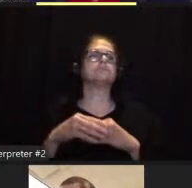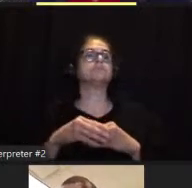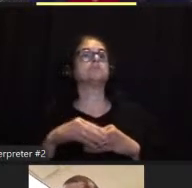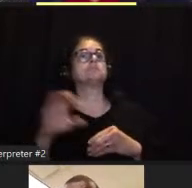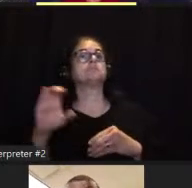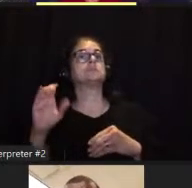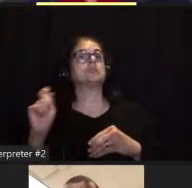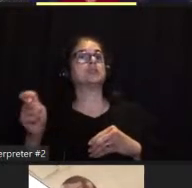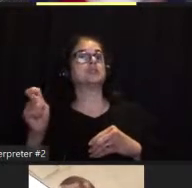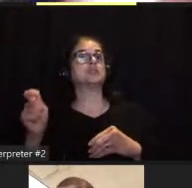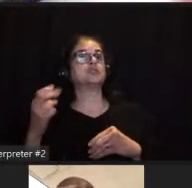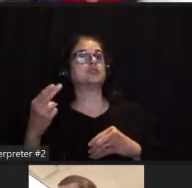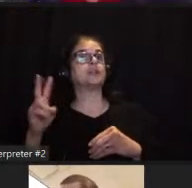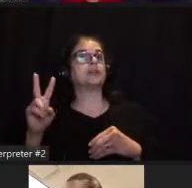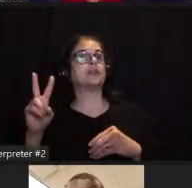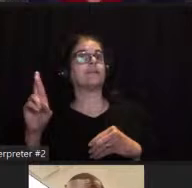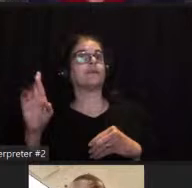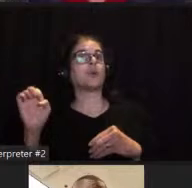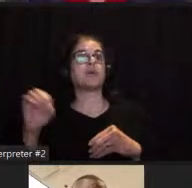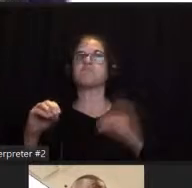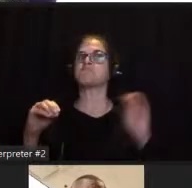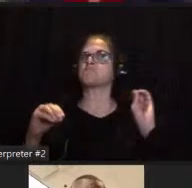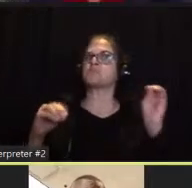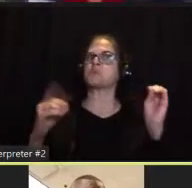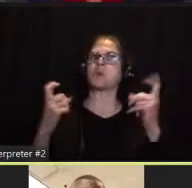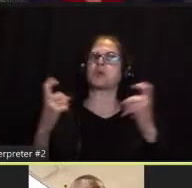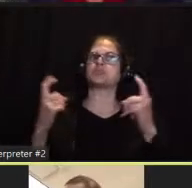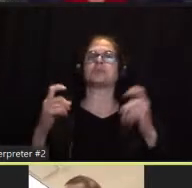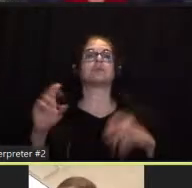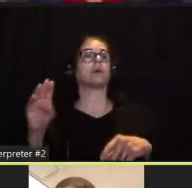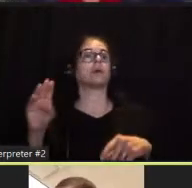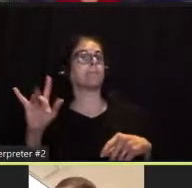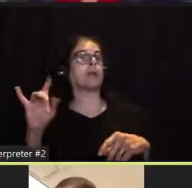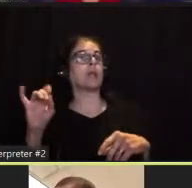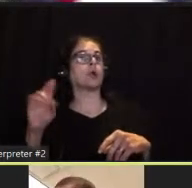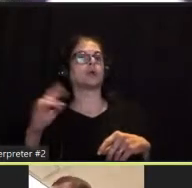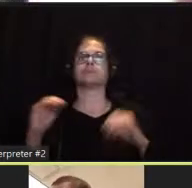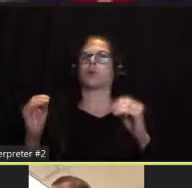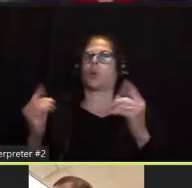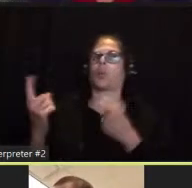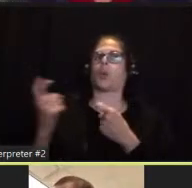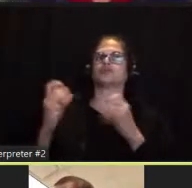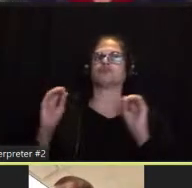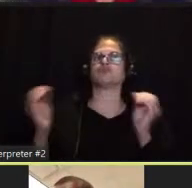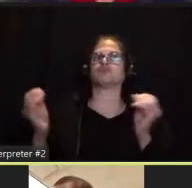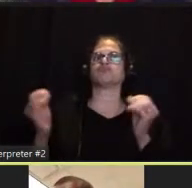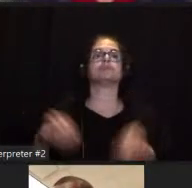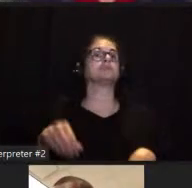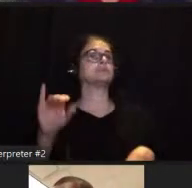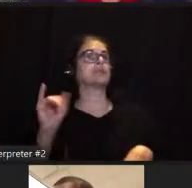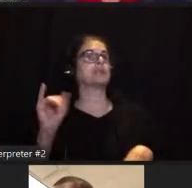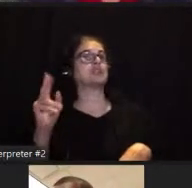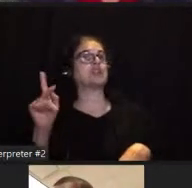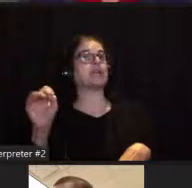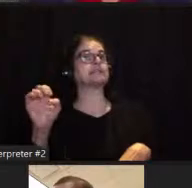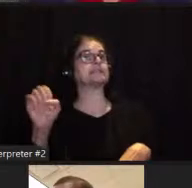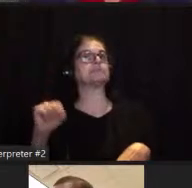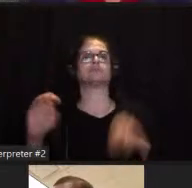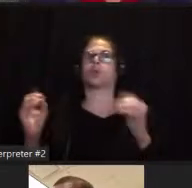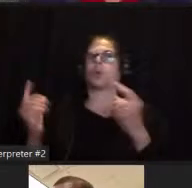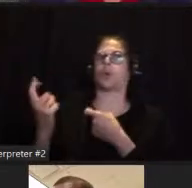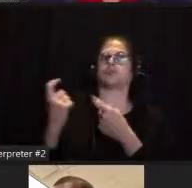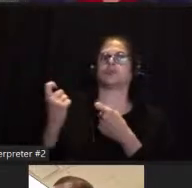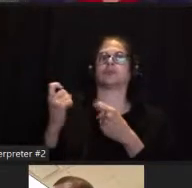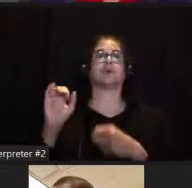No questions. Director Miller. No questions. Director Jakes. No questions. Director